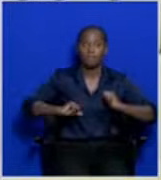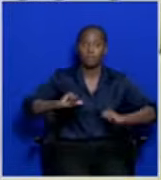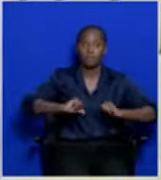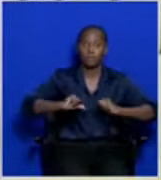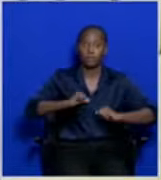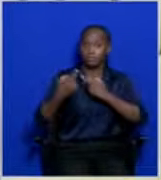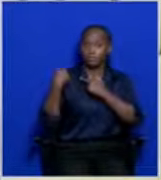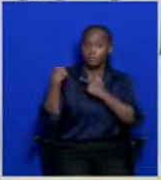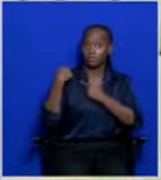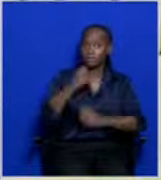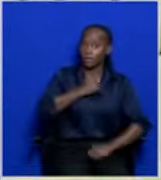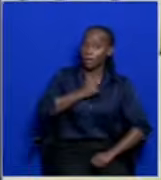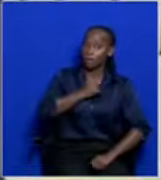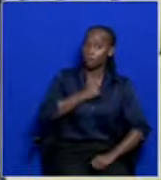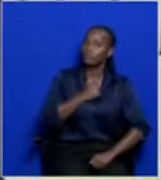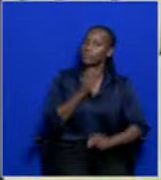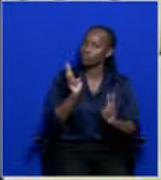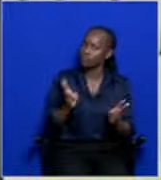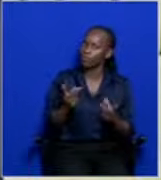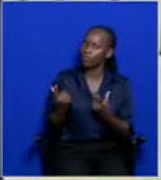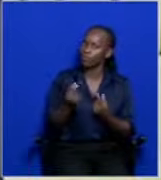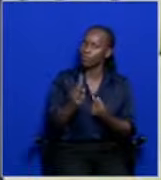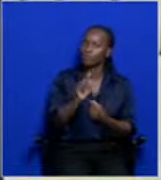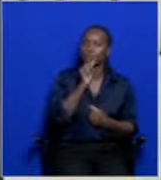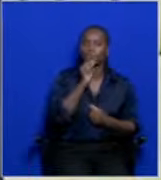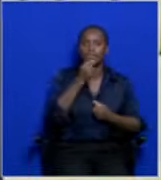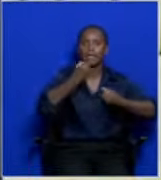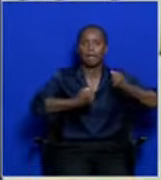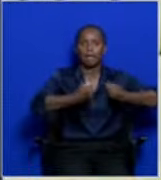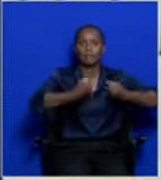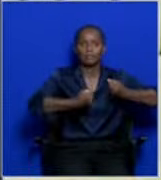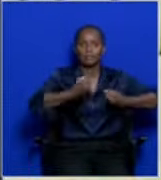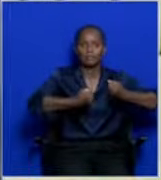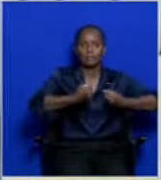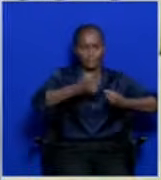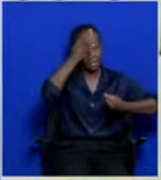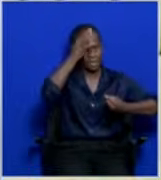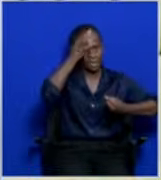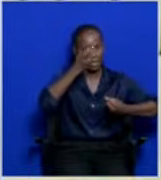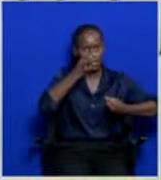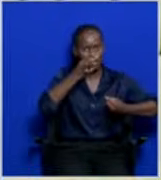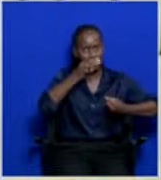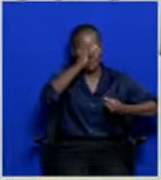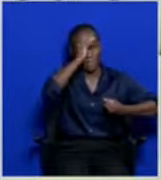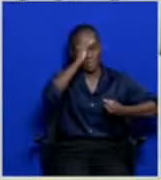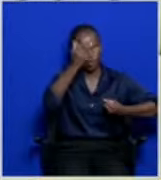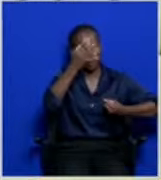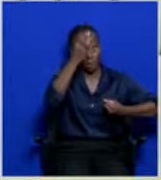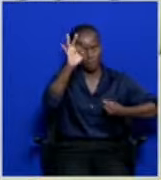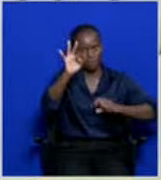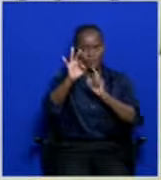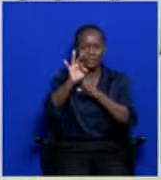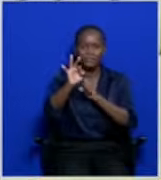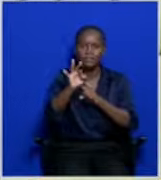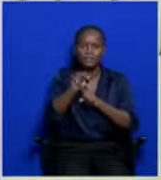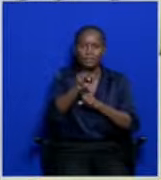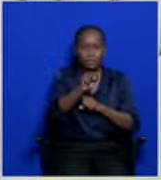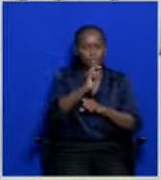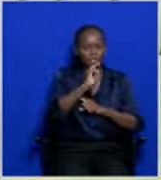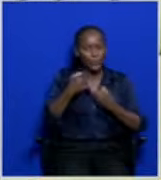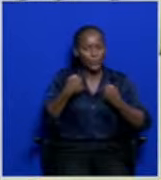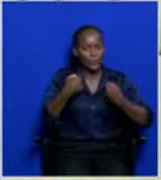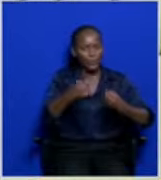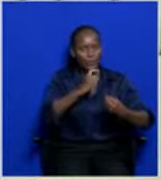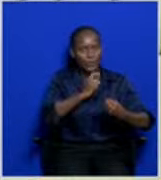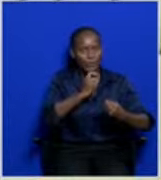vehicle. Any assertion that of a meeting with the city manager can be